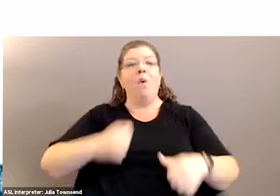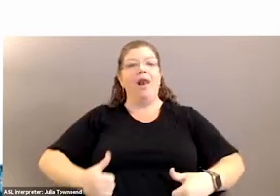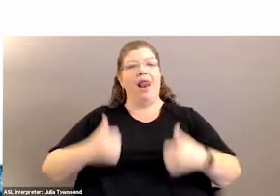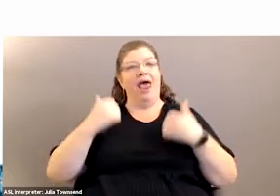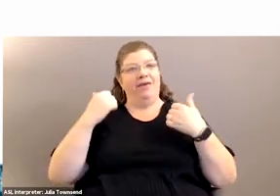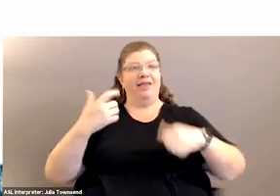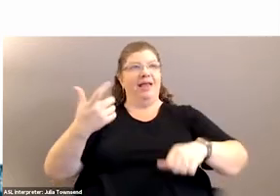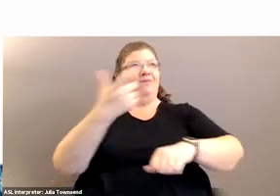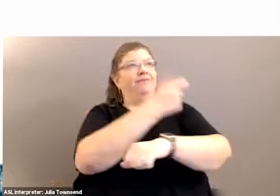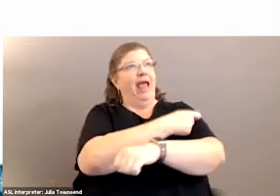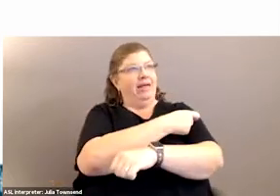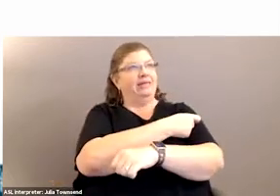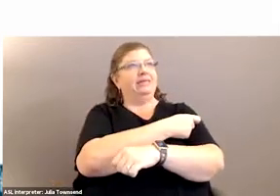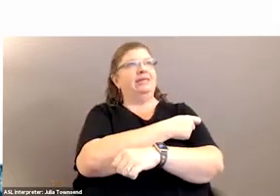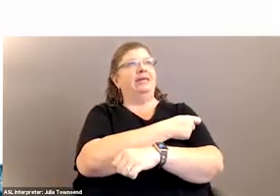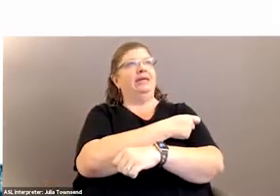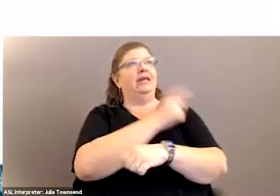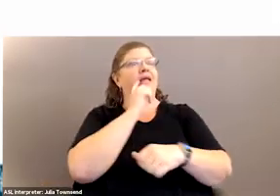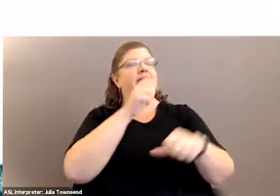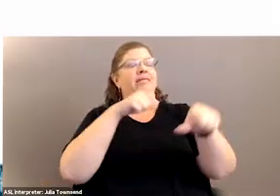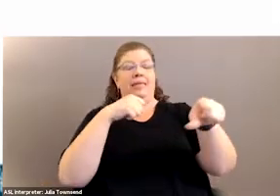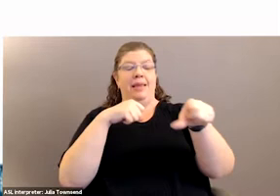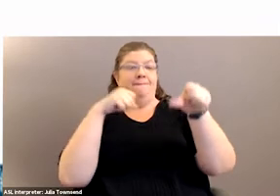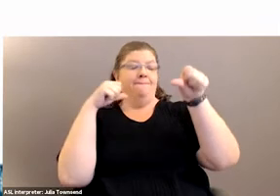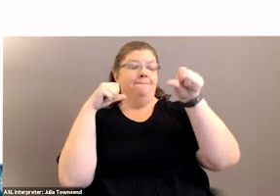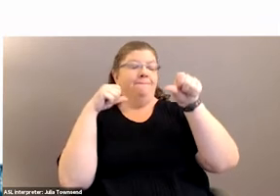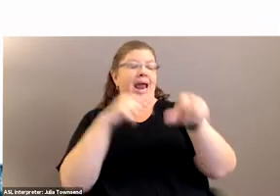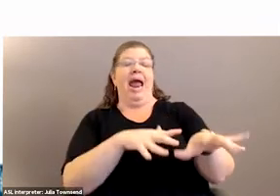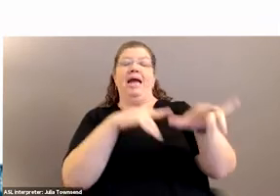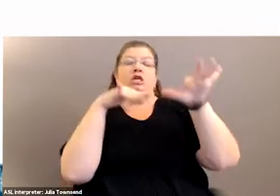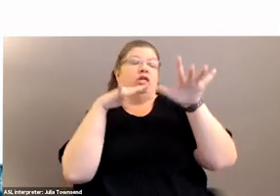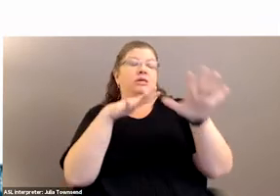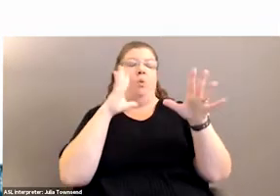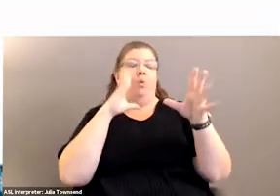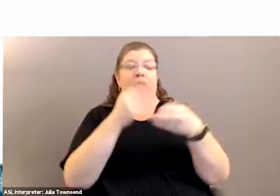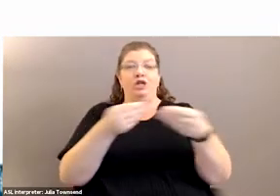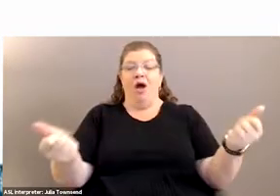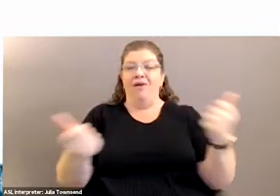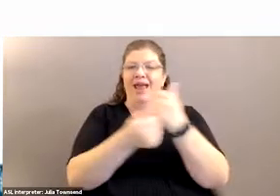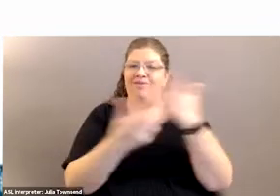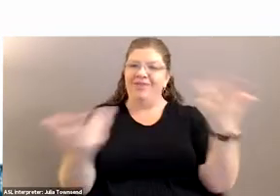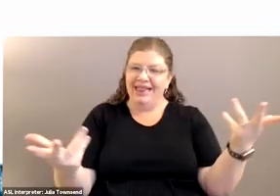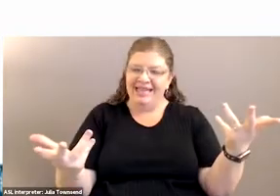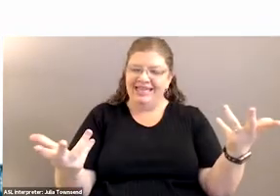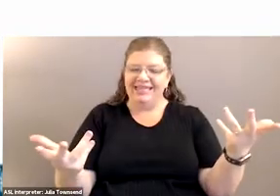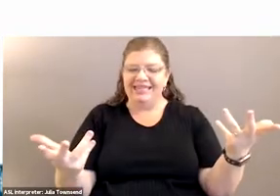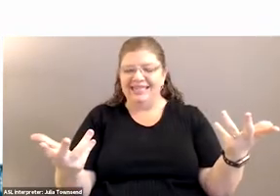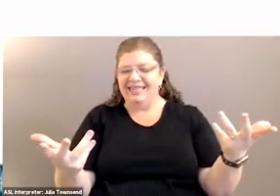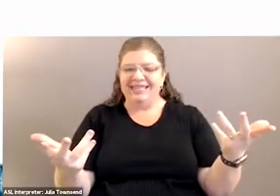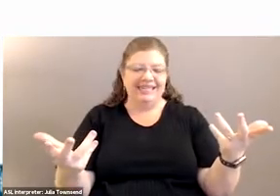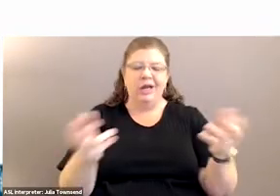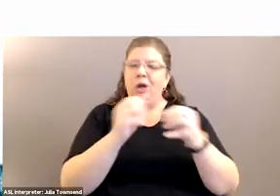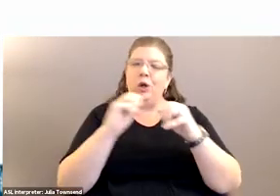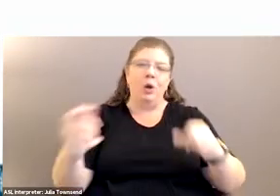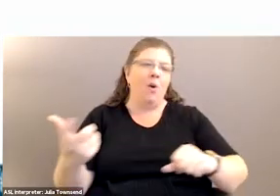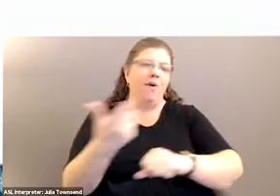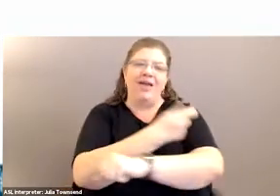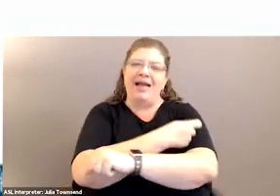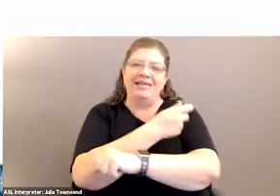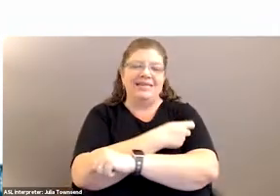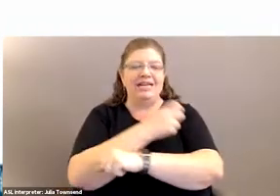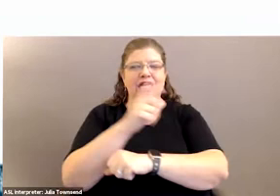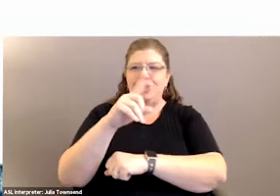vaccine will be this magic bullet that solves everything and really no vaccine is